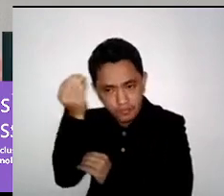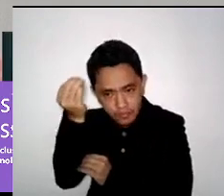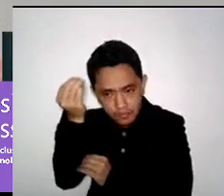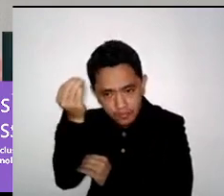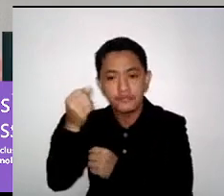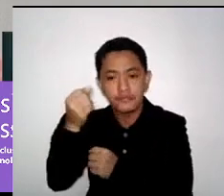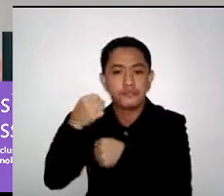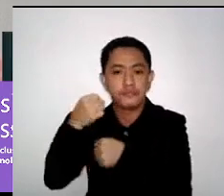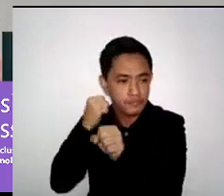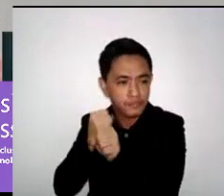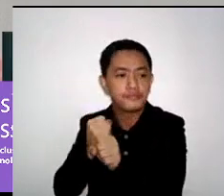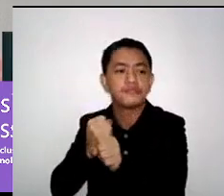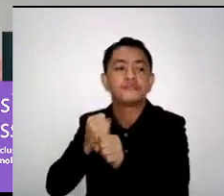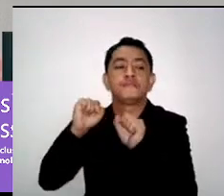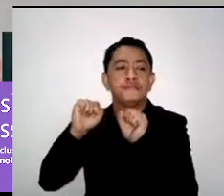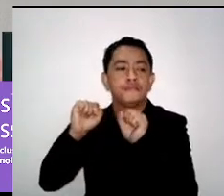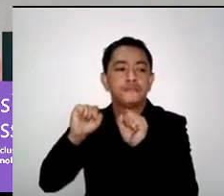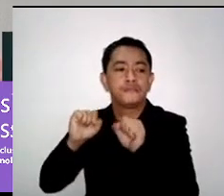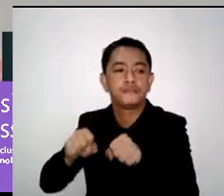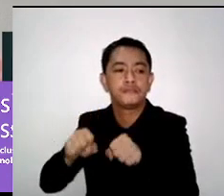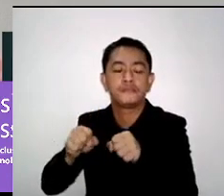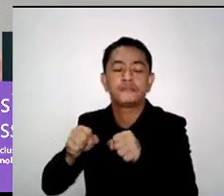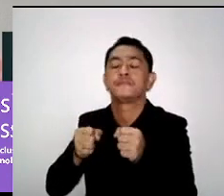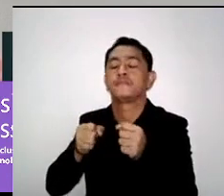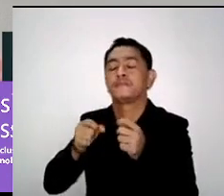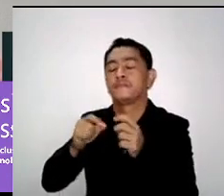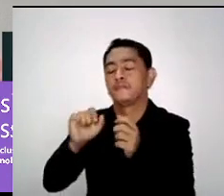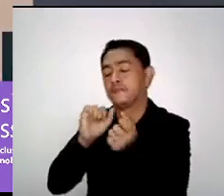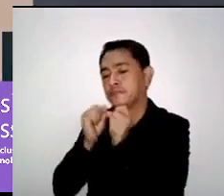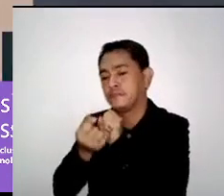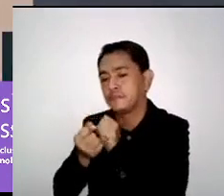the much-needed positive changes in our country.